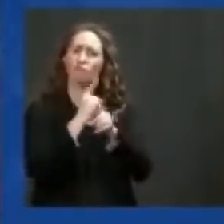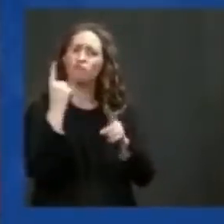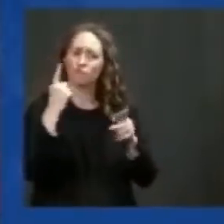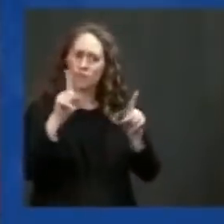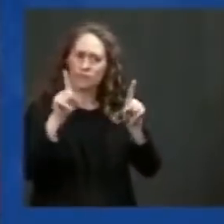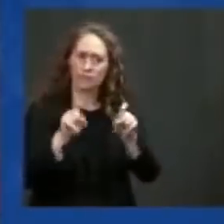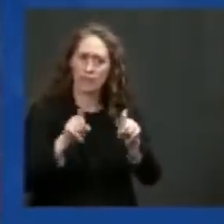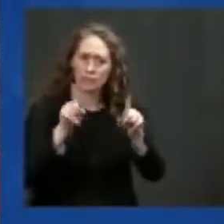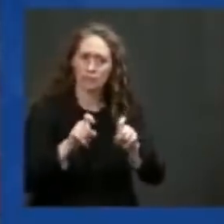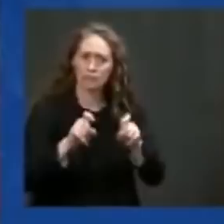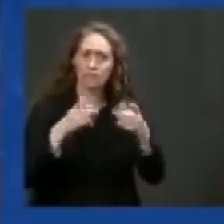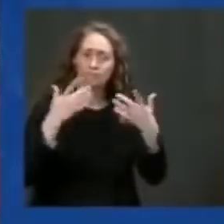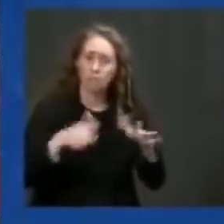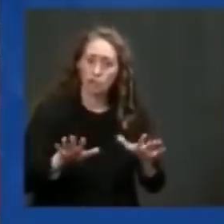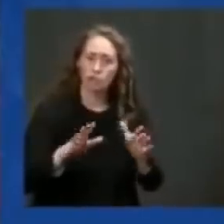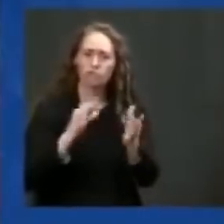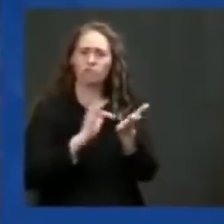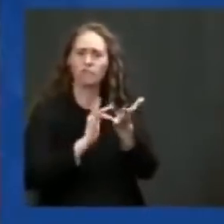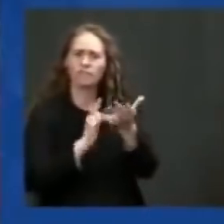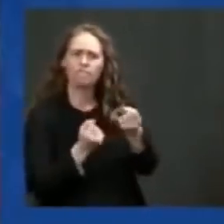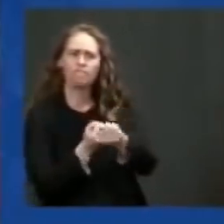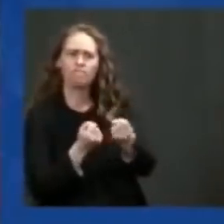and not send them back alone.